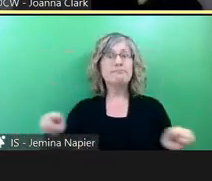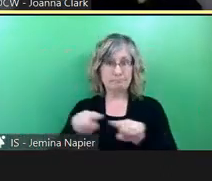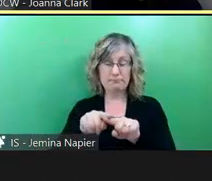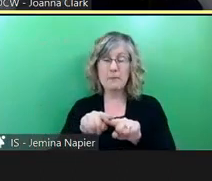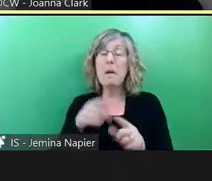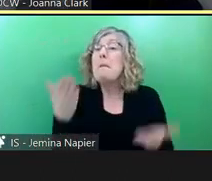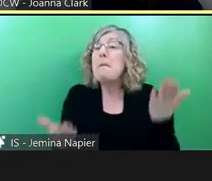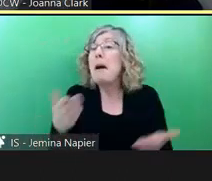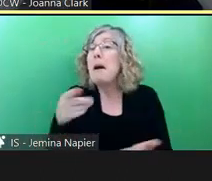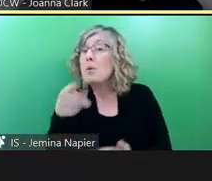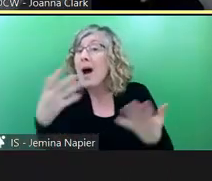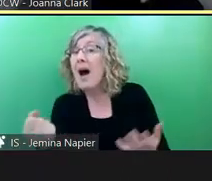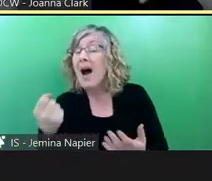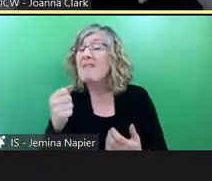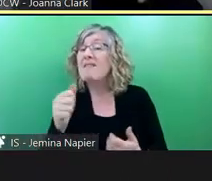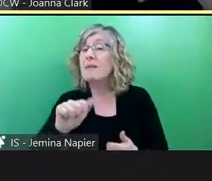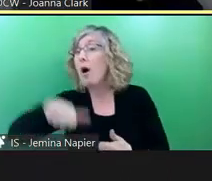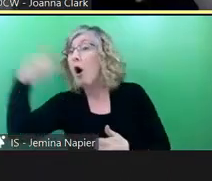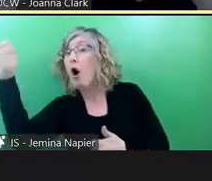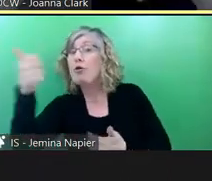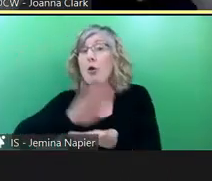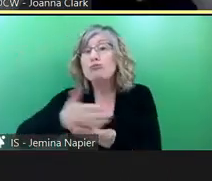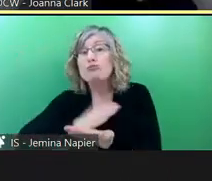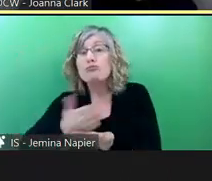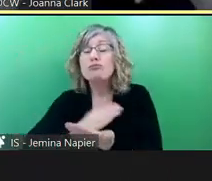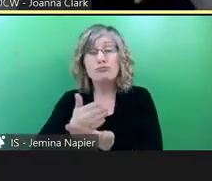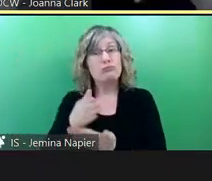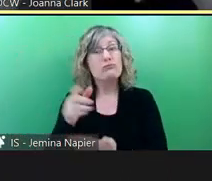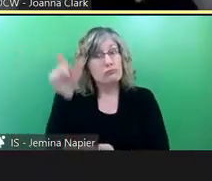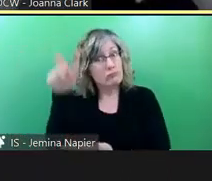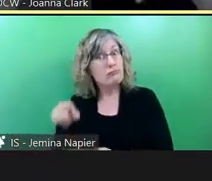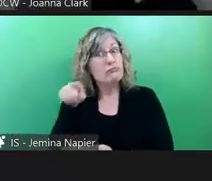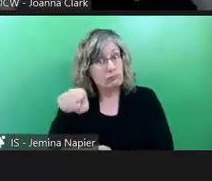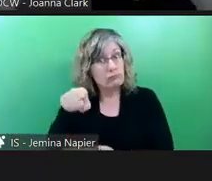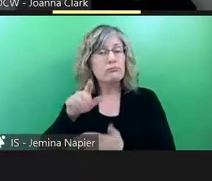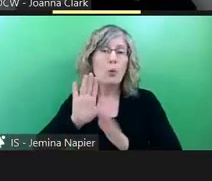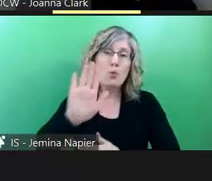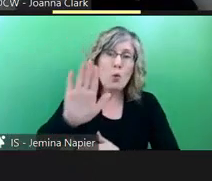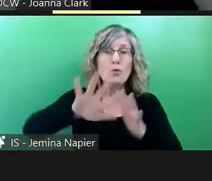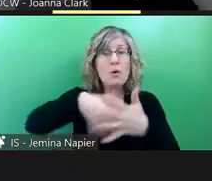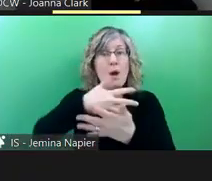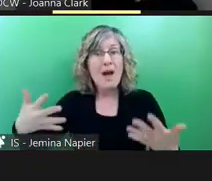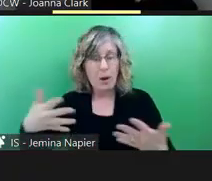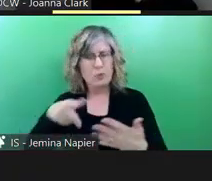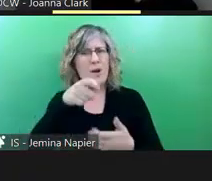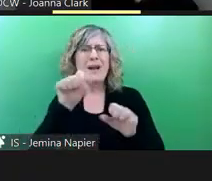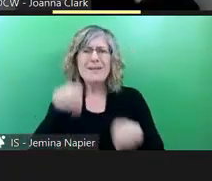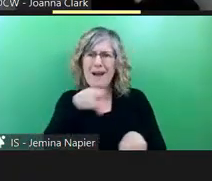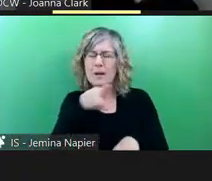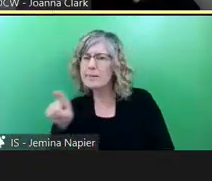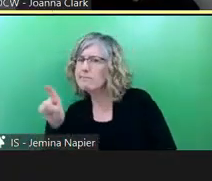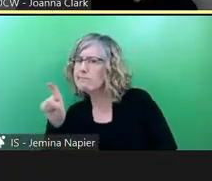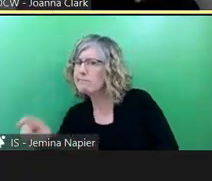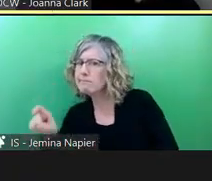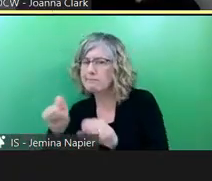own interpreter, you can pin them to your own screen by clicking on the